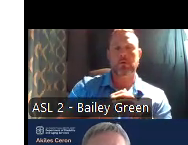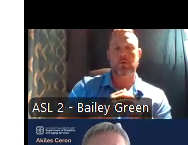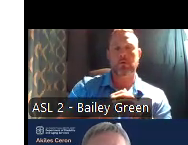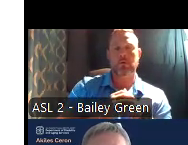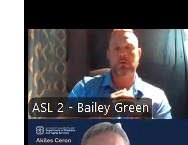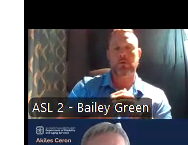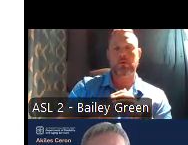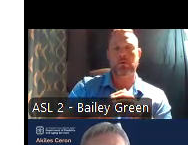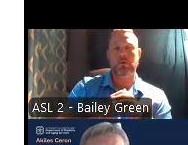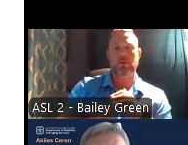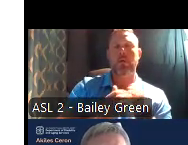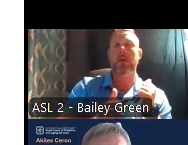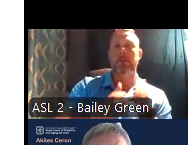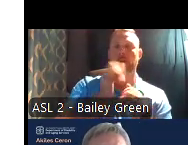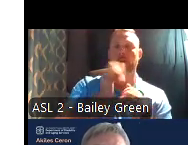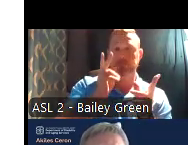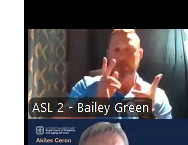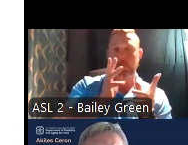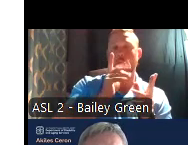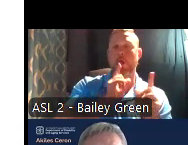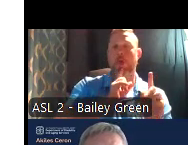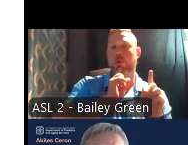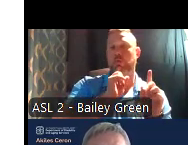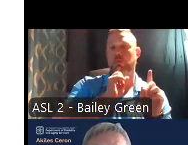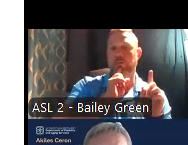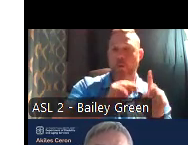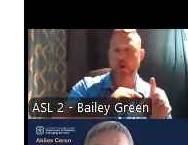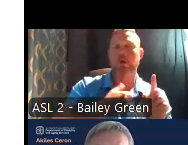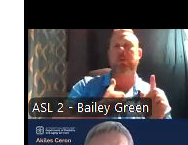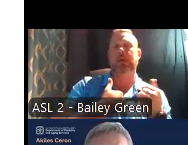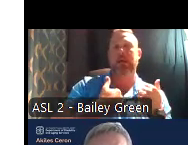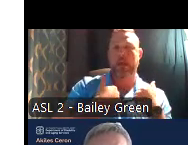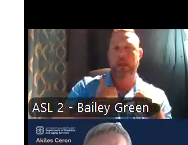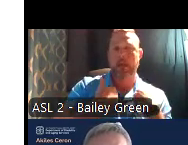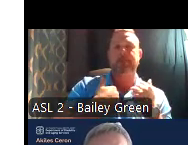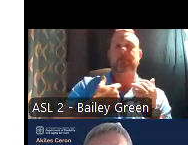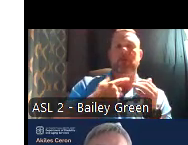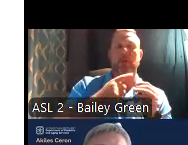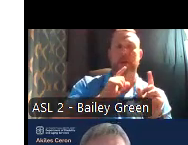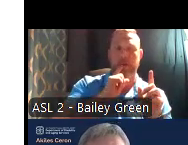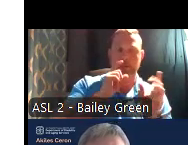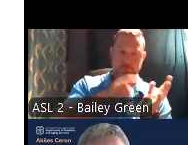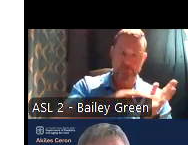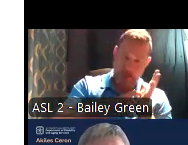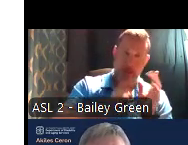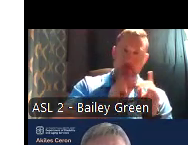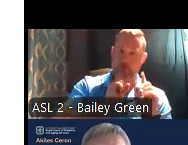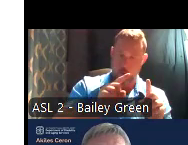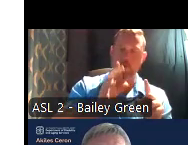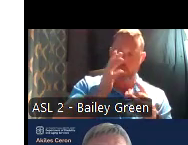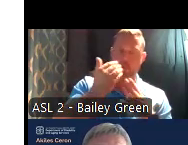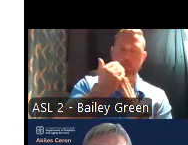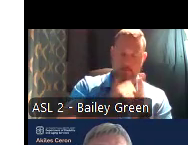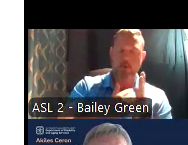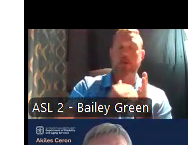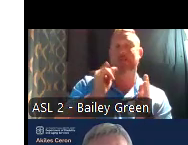Most people will make a report, and then we have mandated reporters who need to make a report. These reports are